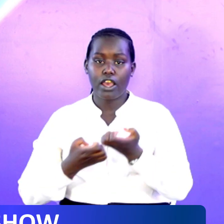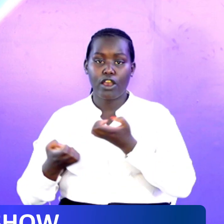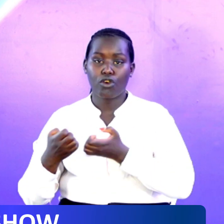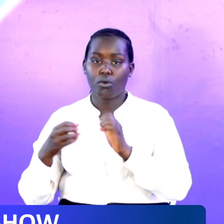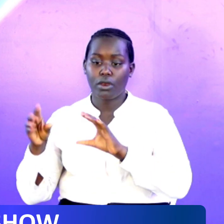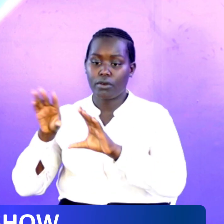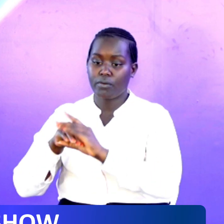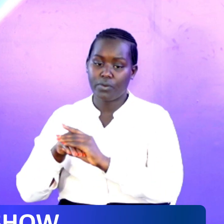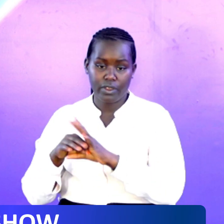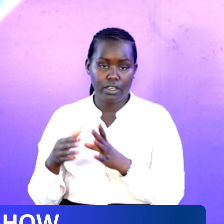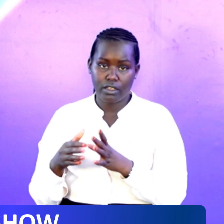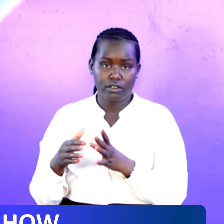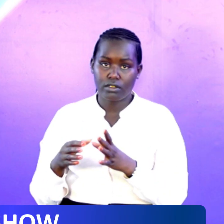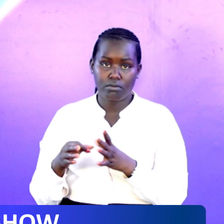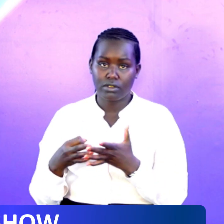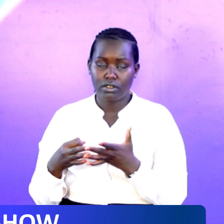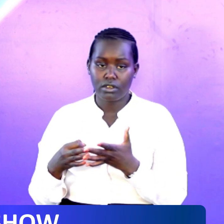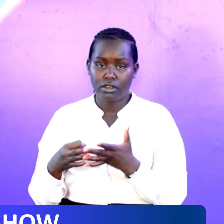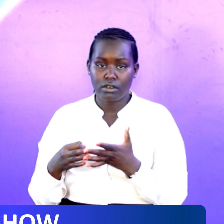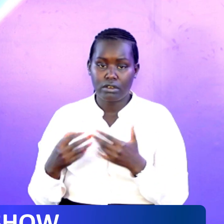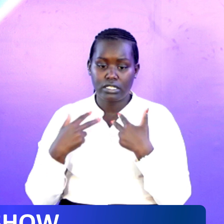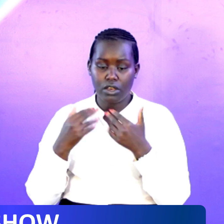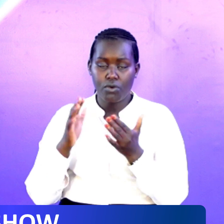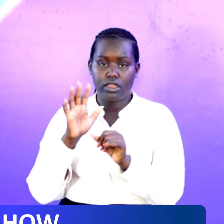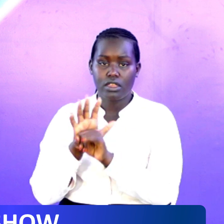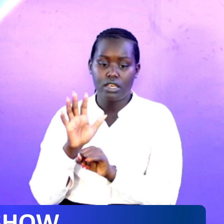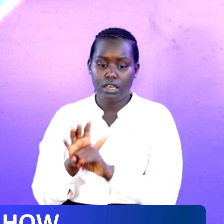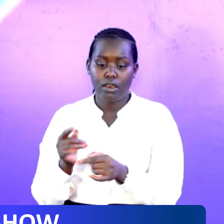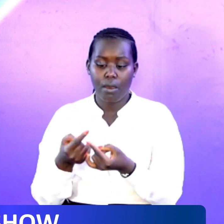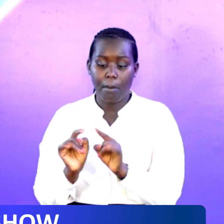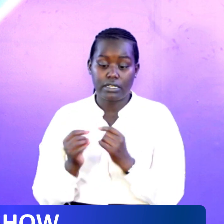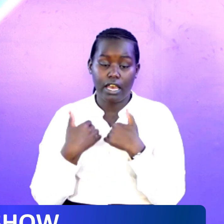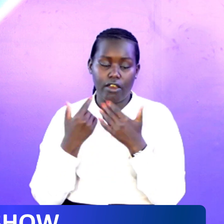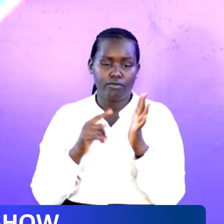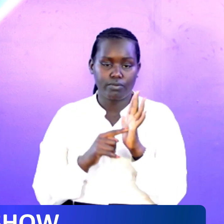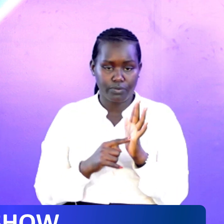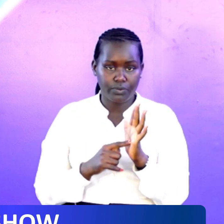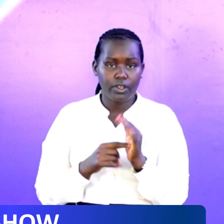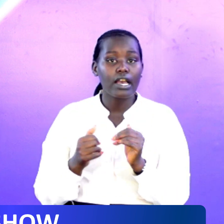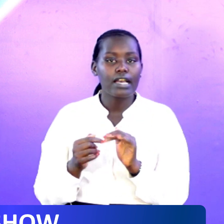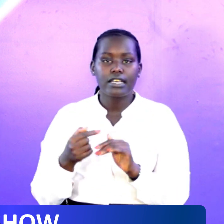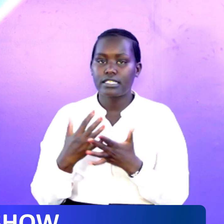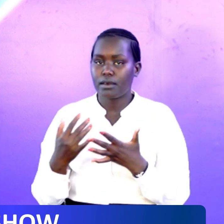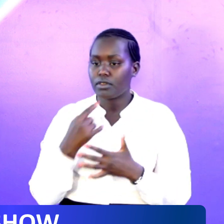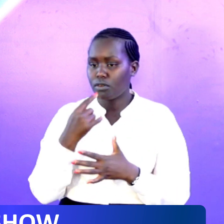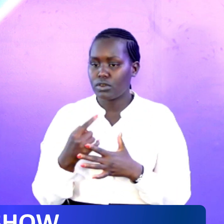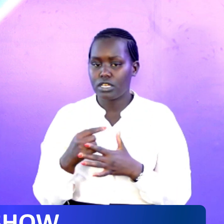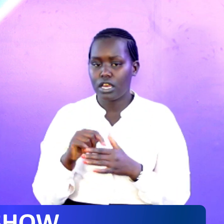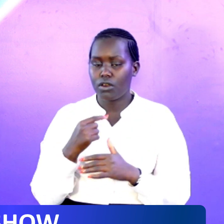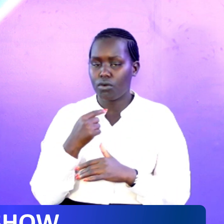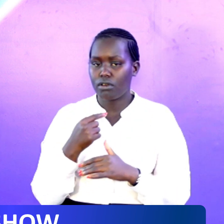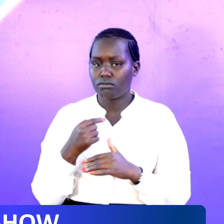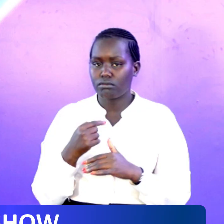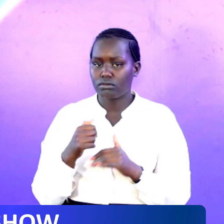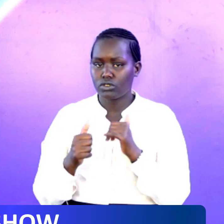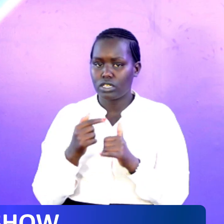will be falsified by so many economists. Yeah. All But right. he has a point. Yeah. There's something he's telling Kenyans. If you want to get